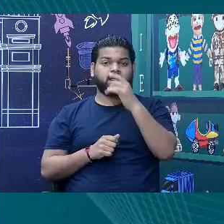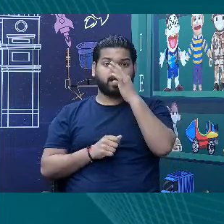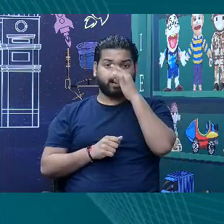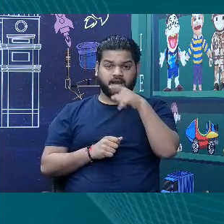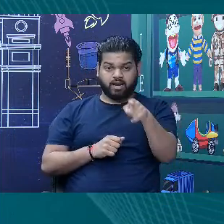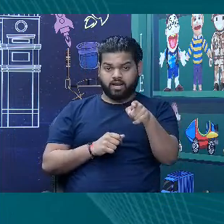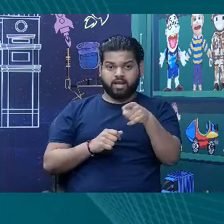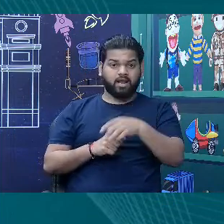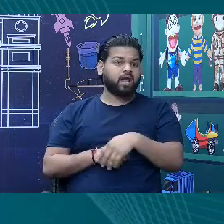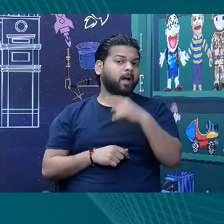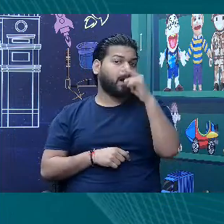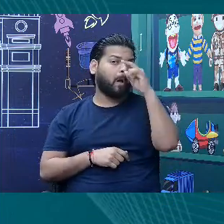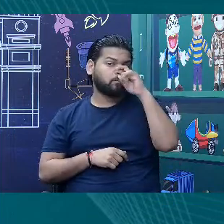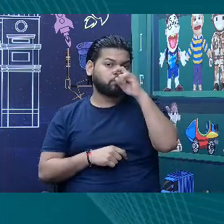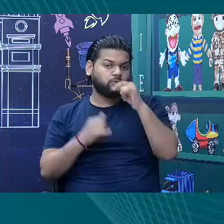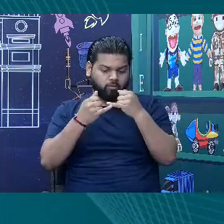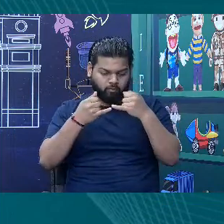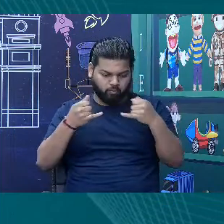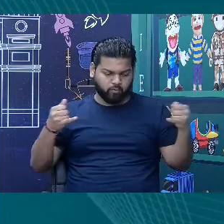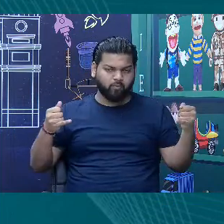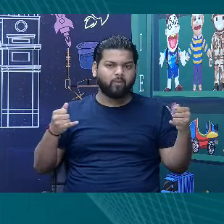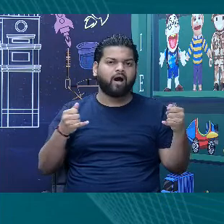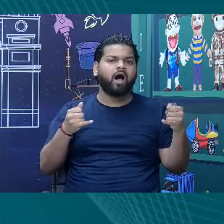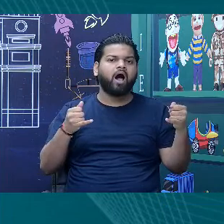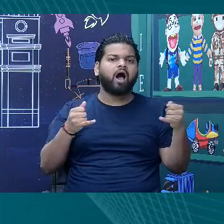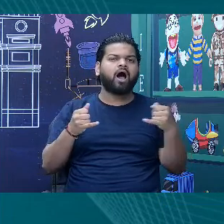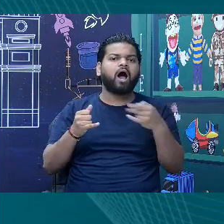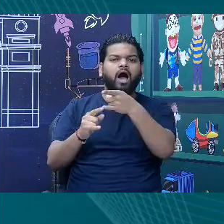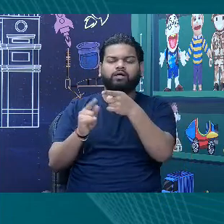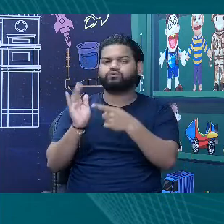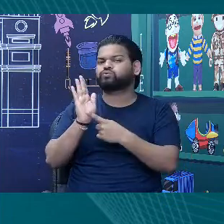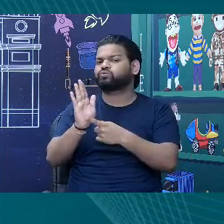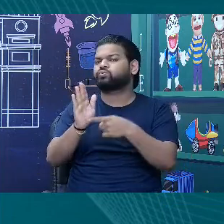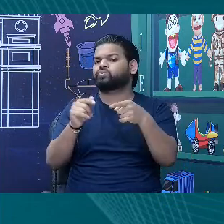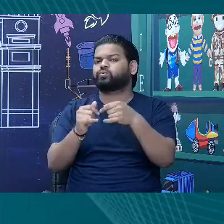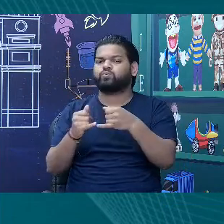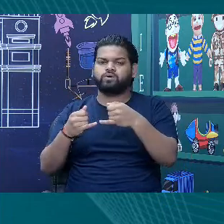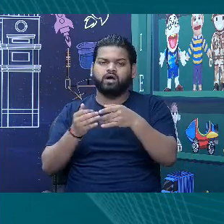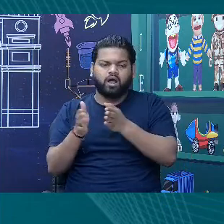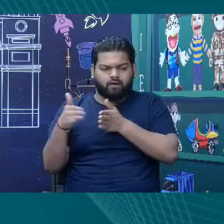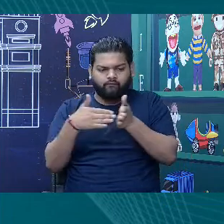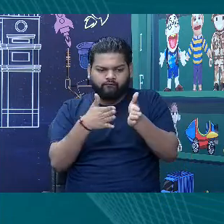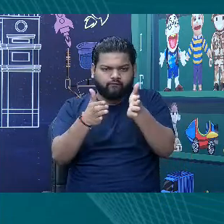airway from India to England, yes, right? Yes. So I think at home, if we talk about,